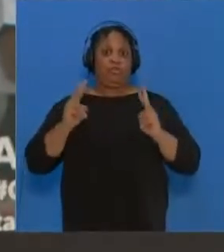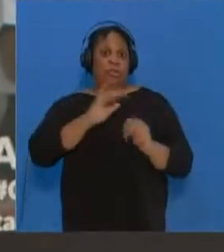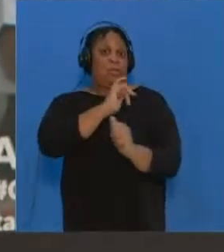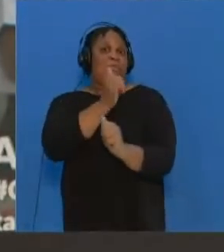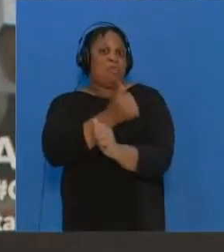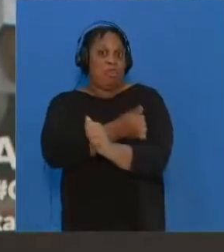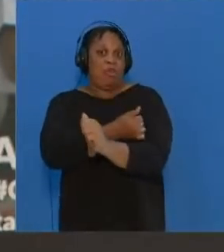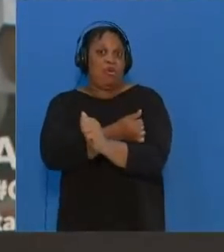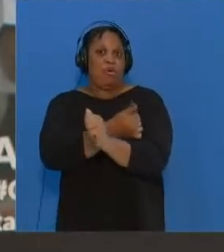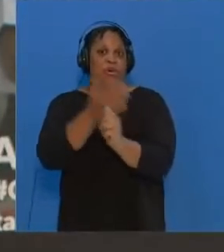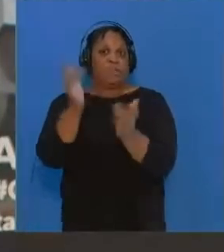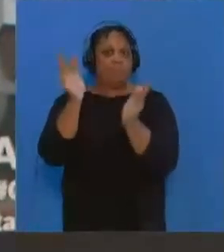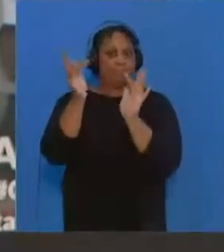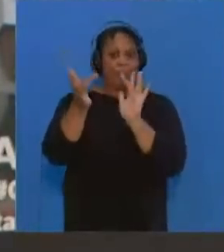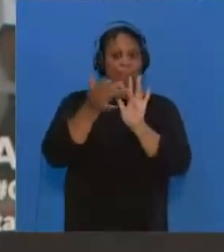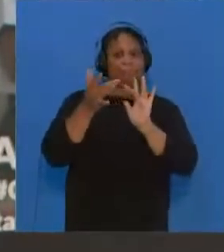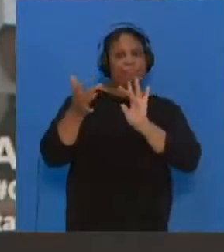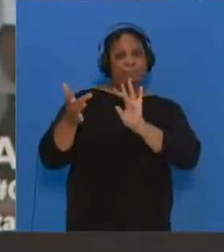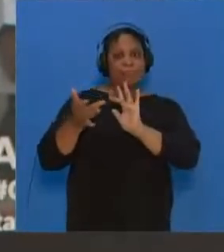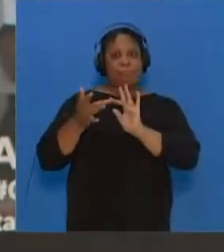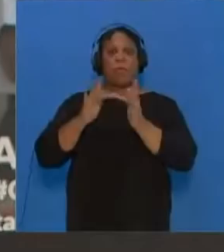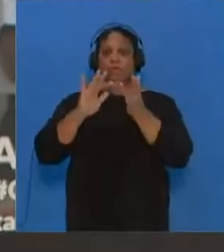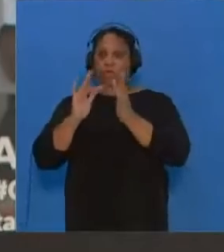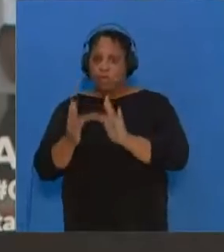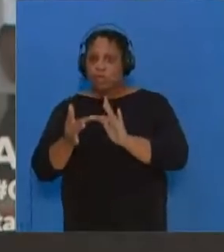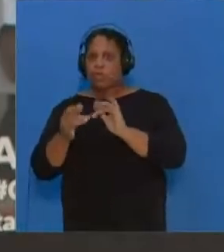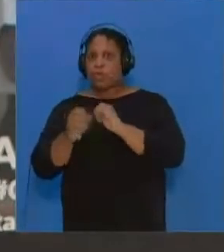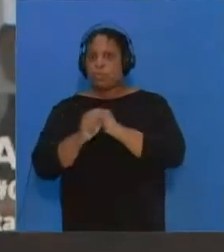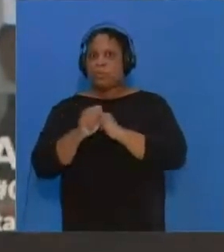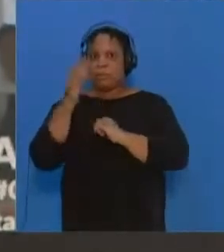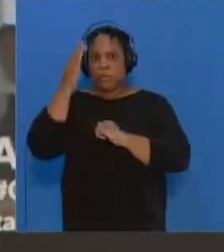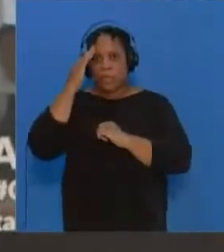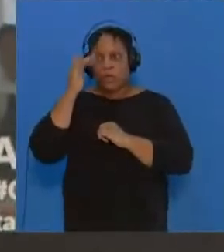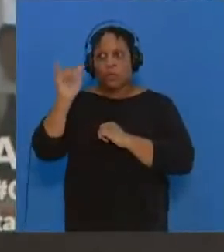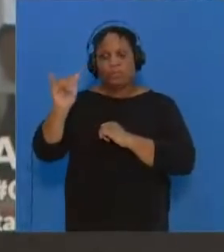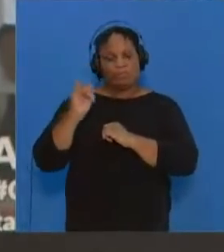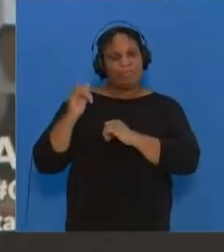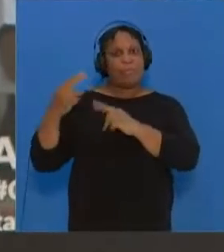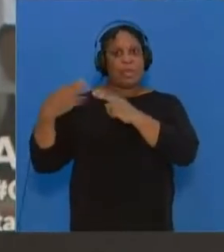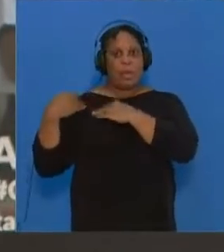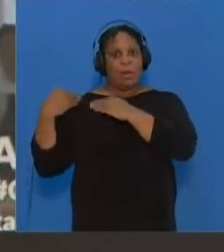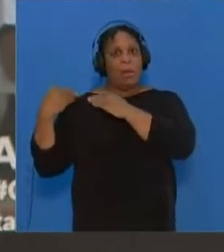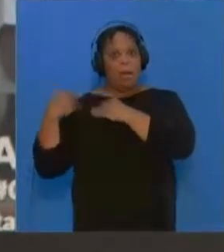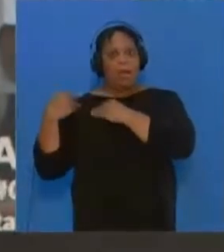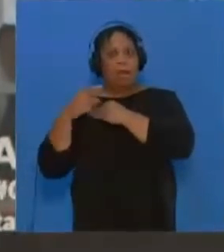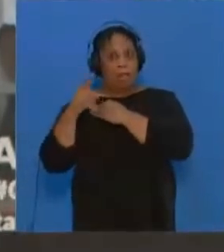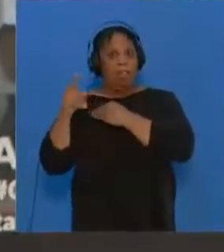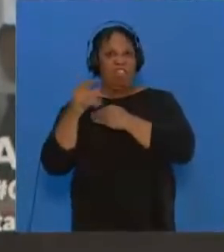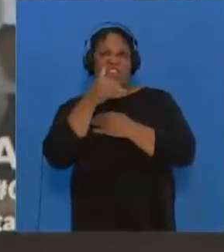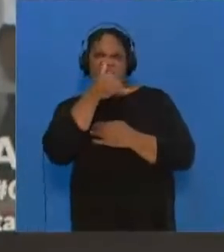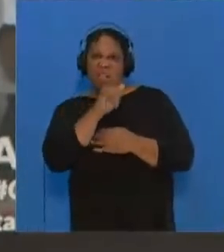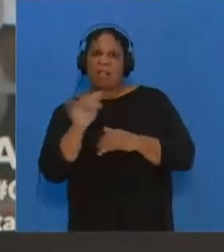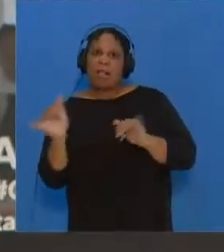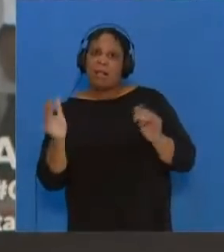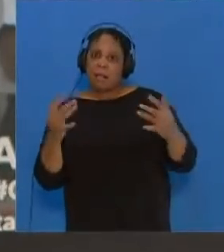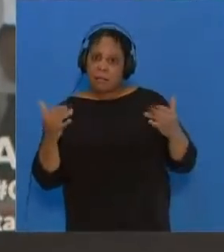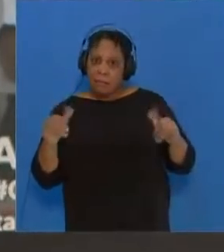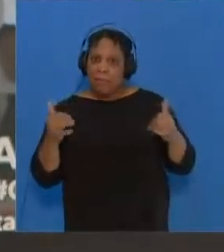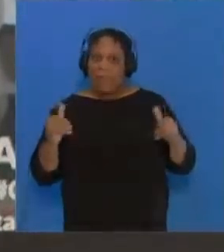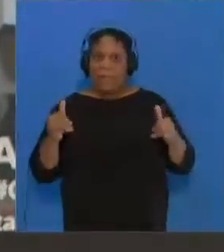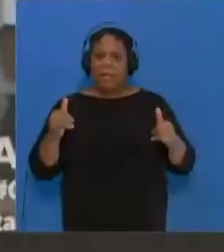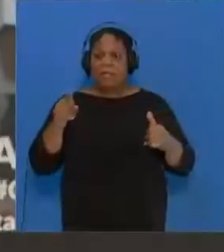who've reached out to me on social media, etc., they know they're doing their part. They have been acting silly, and they are going to come here and be in